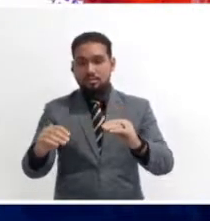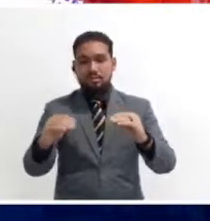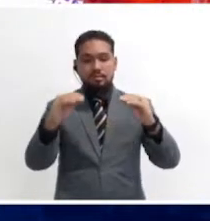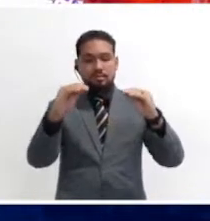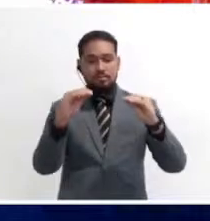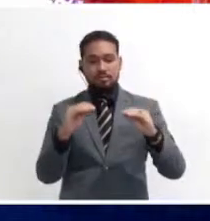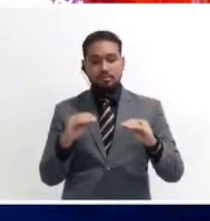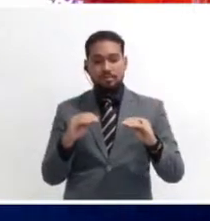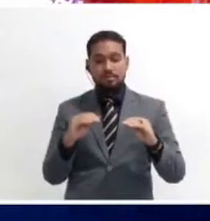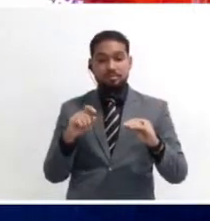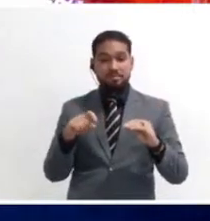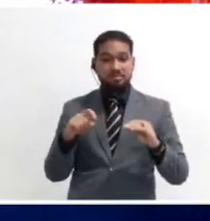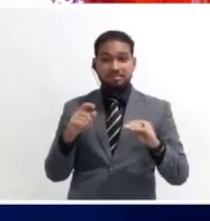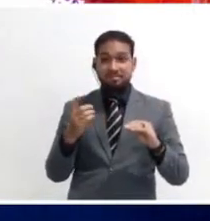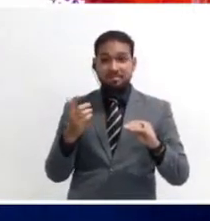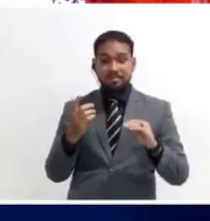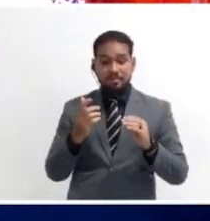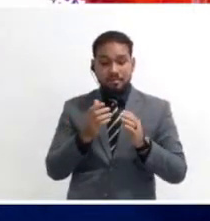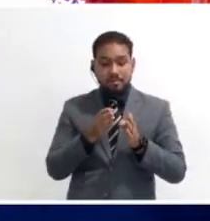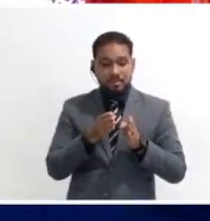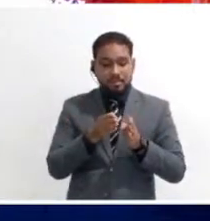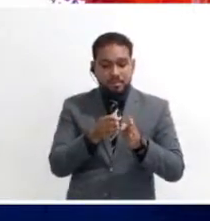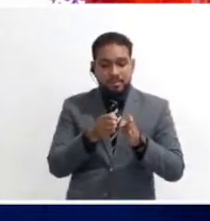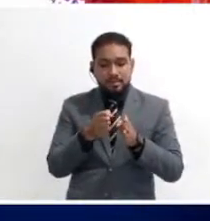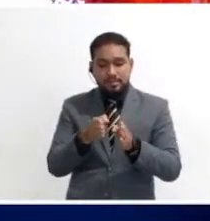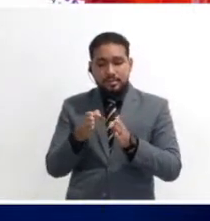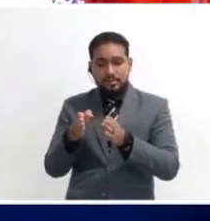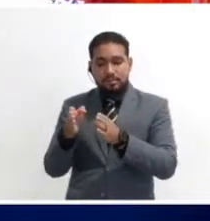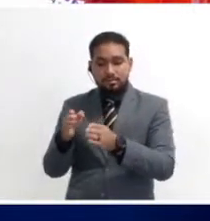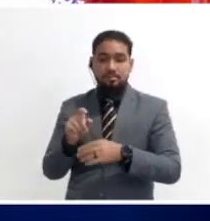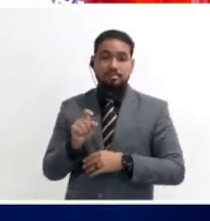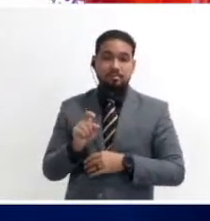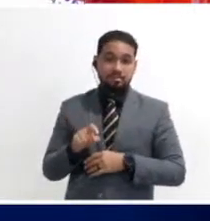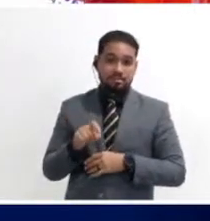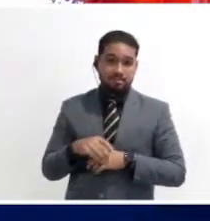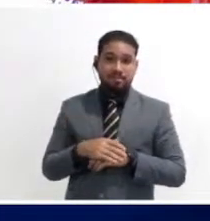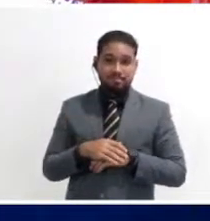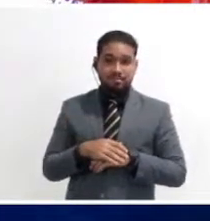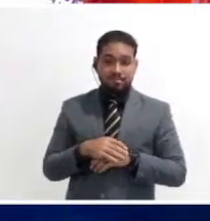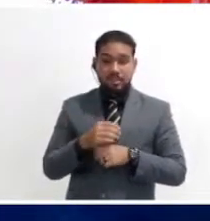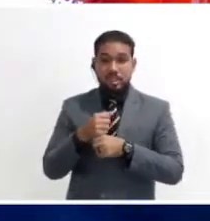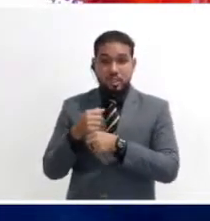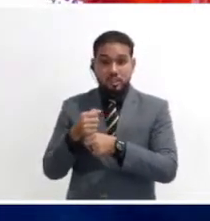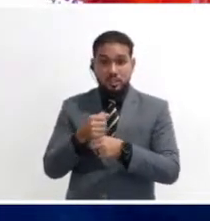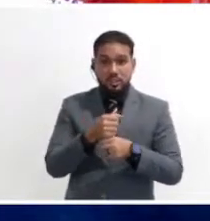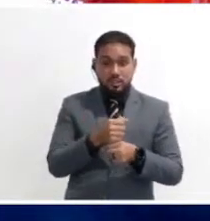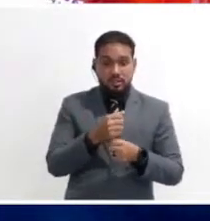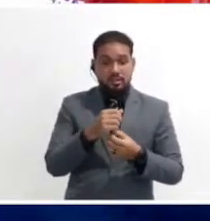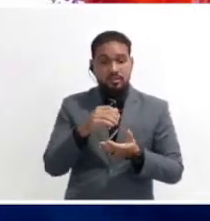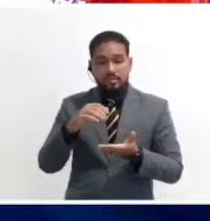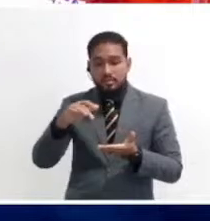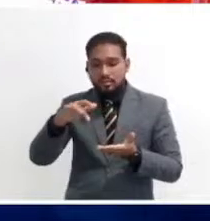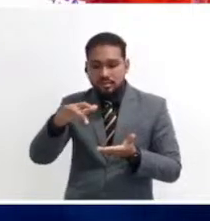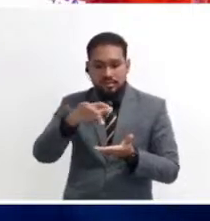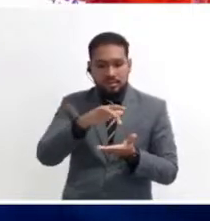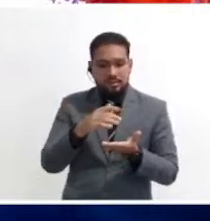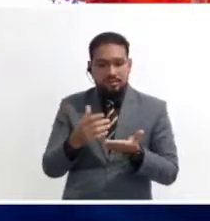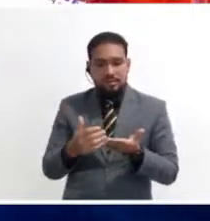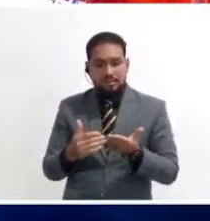this thin film RDL layer, not only over the chip, but over the mold compound also.